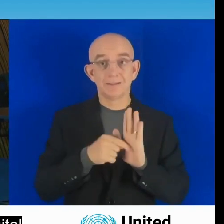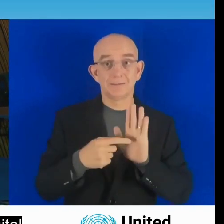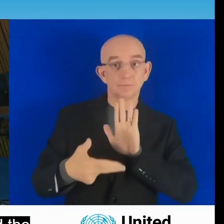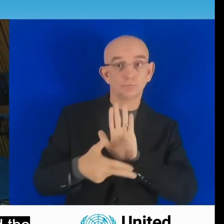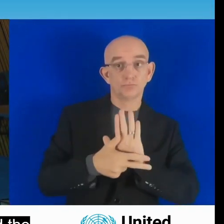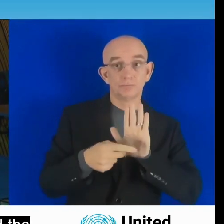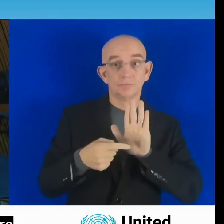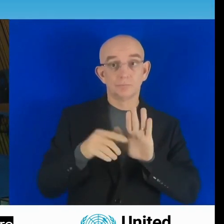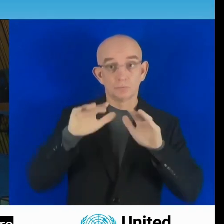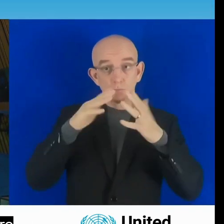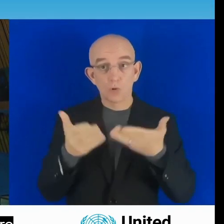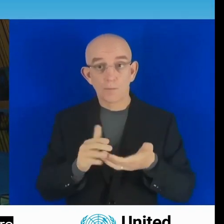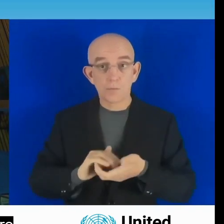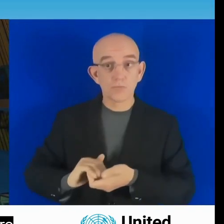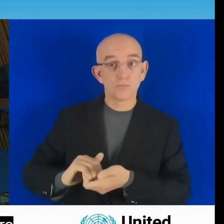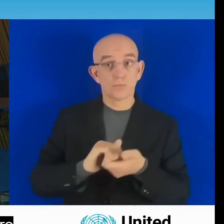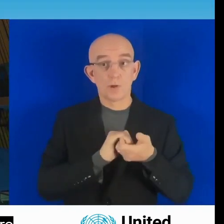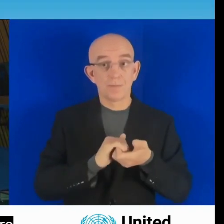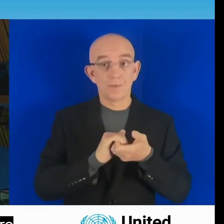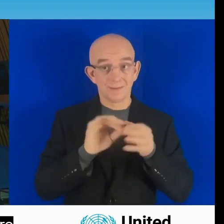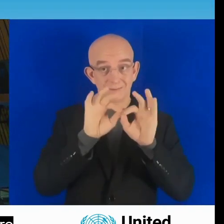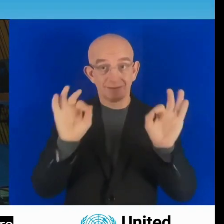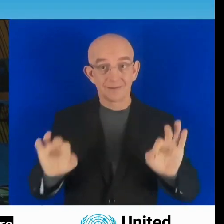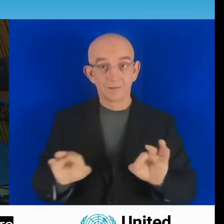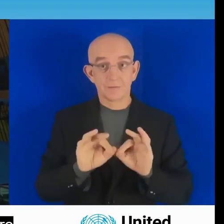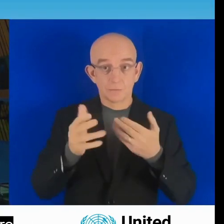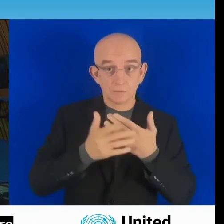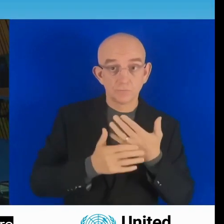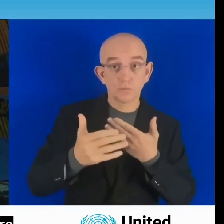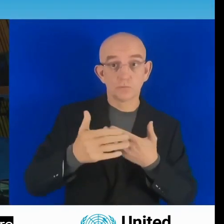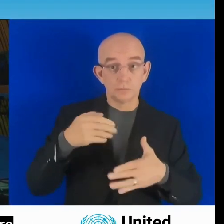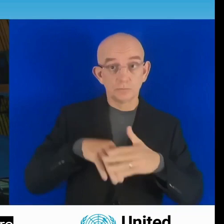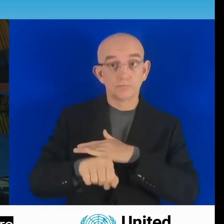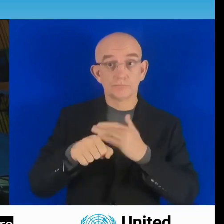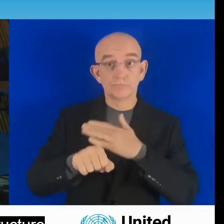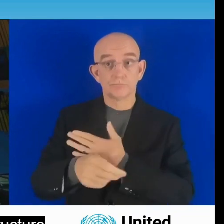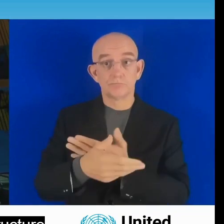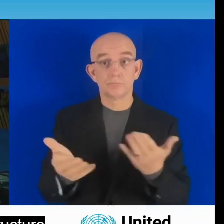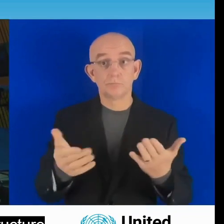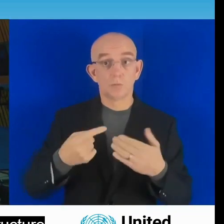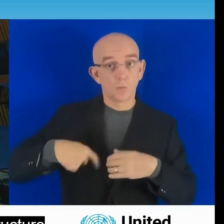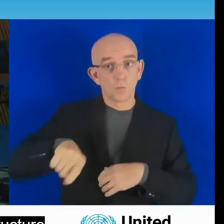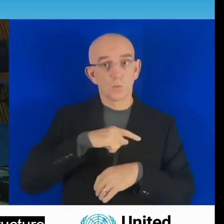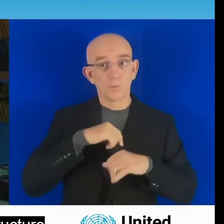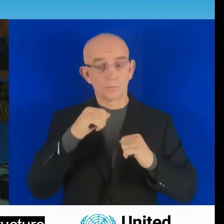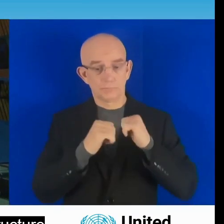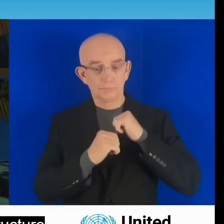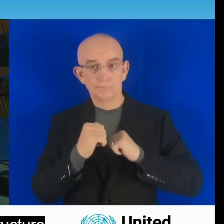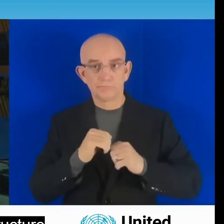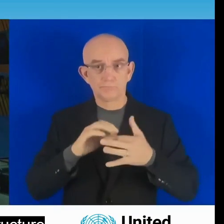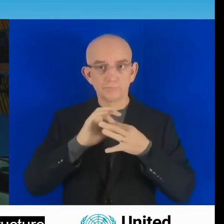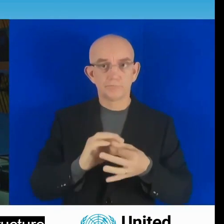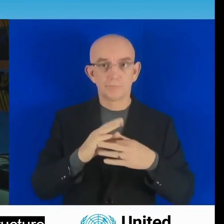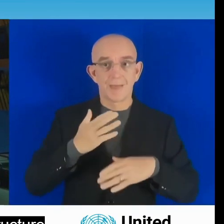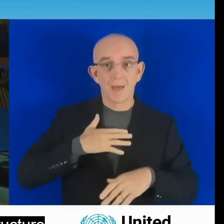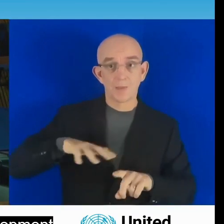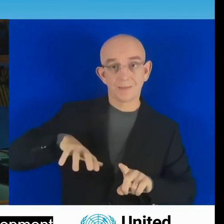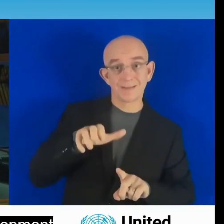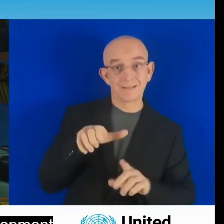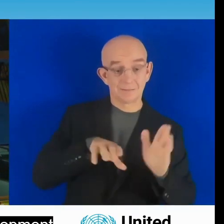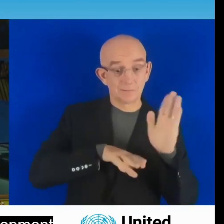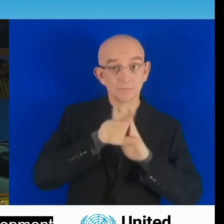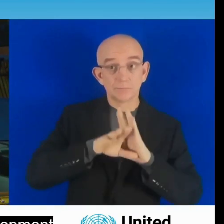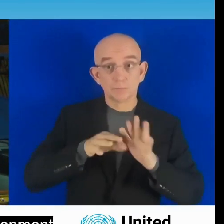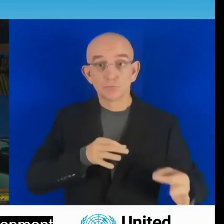structure our national digital development strategies upon the commitment under the 5 objectives of the Global Digital